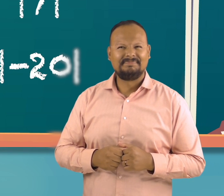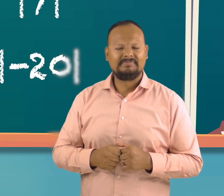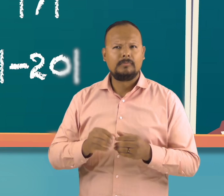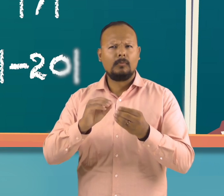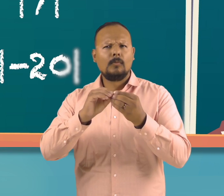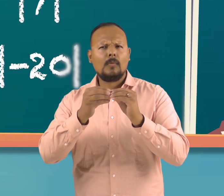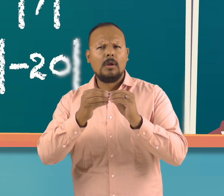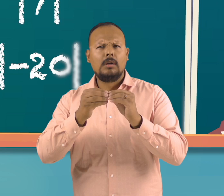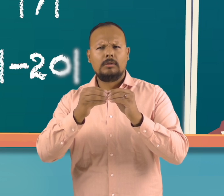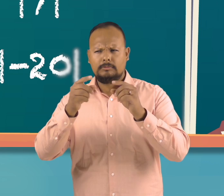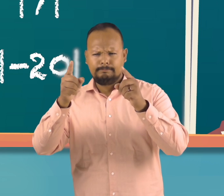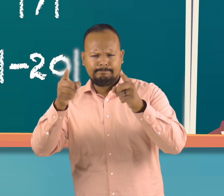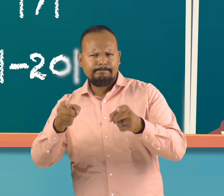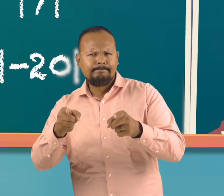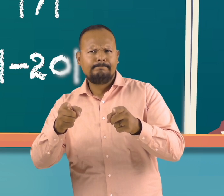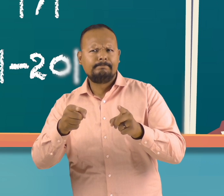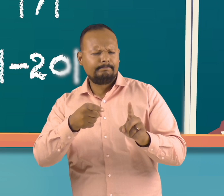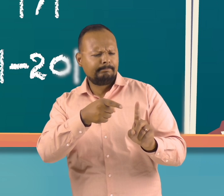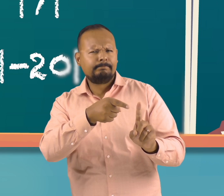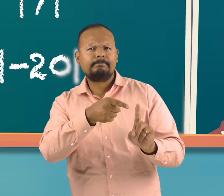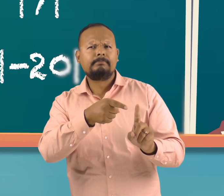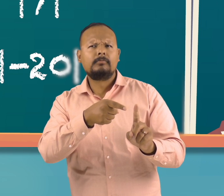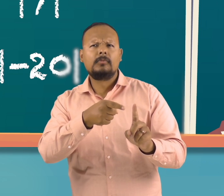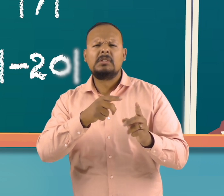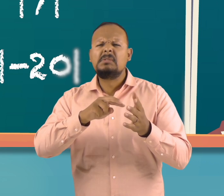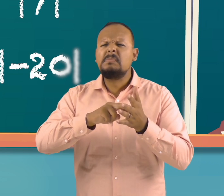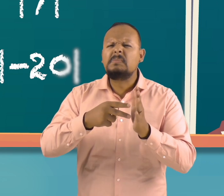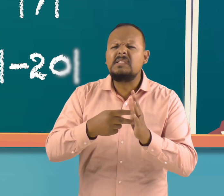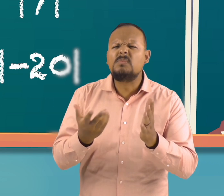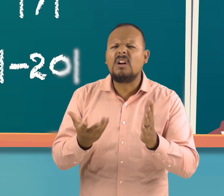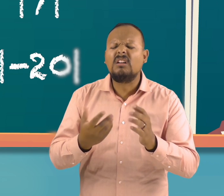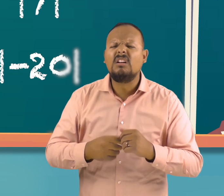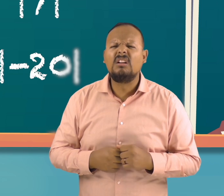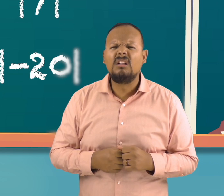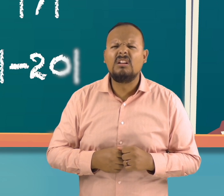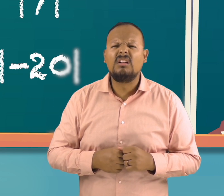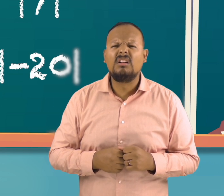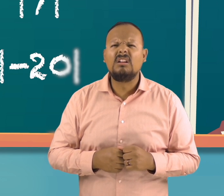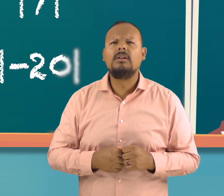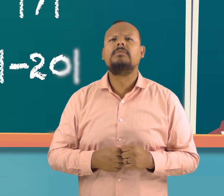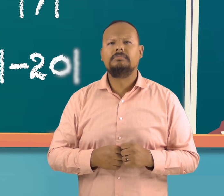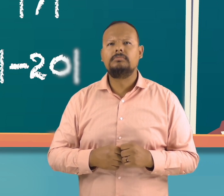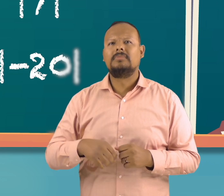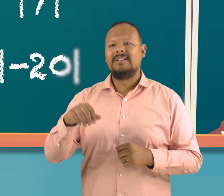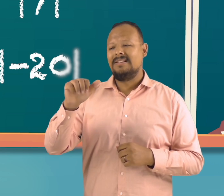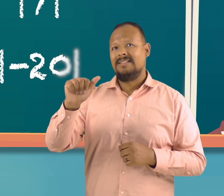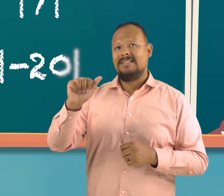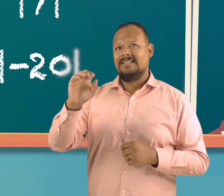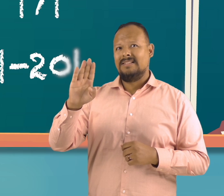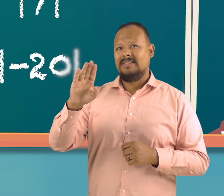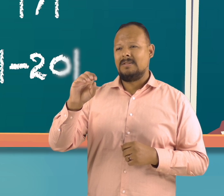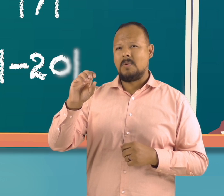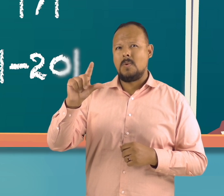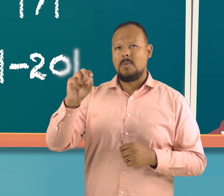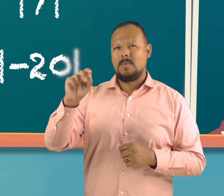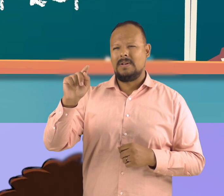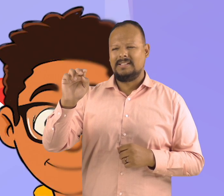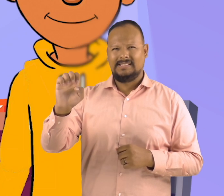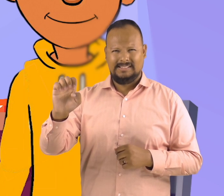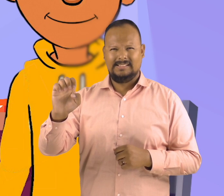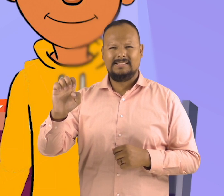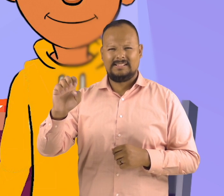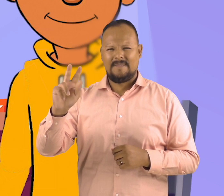What do you think those two lines represent? If you said absolute value, you are exactly right.